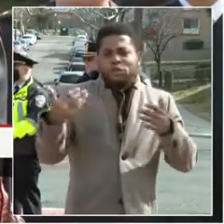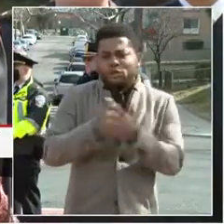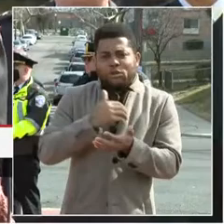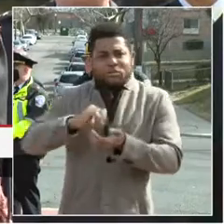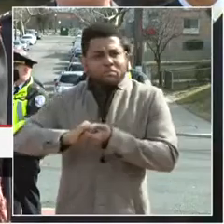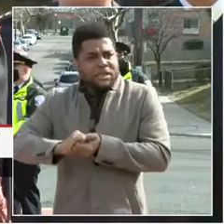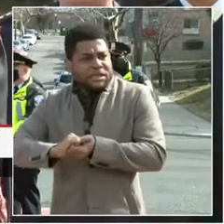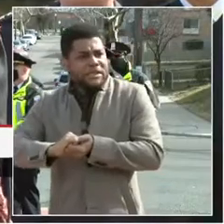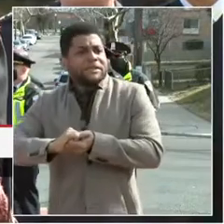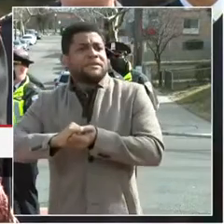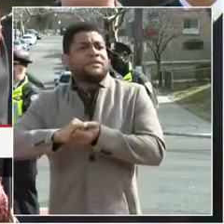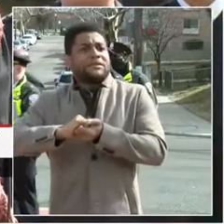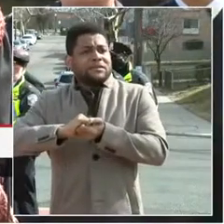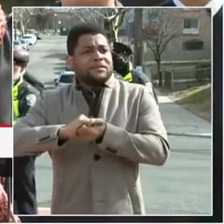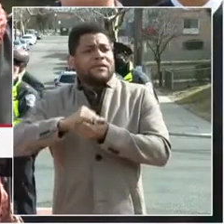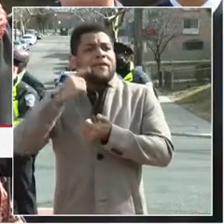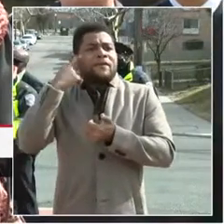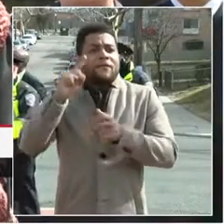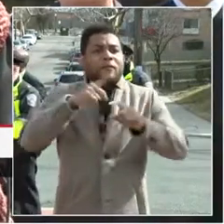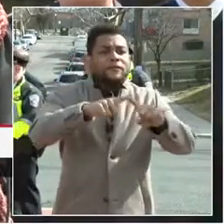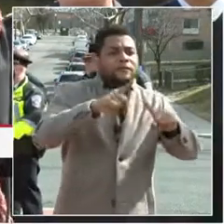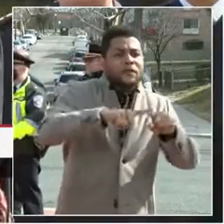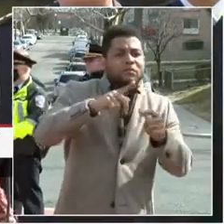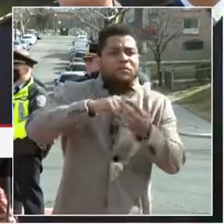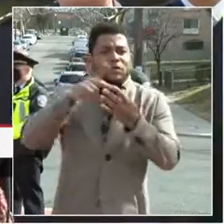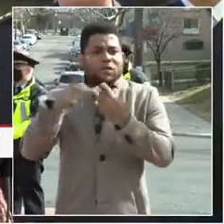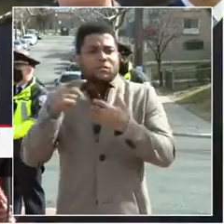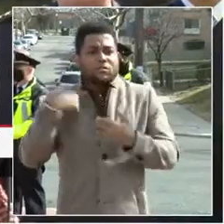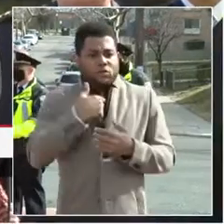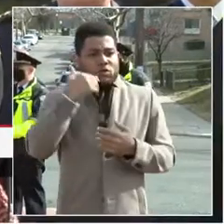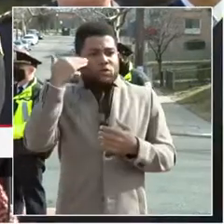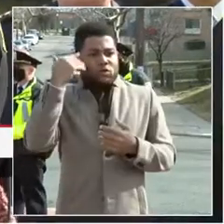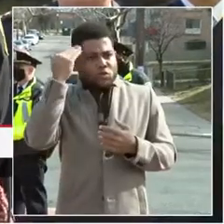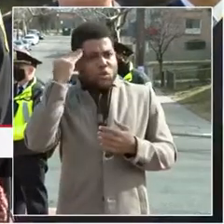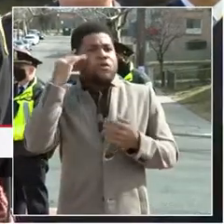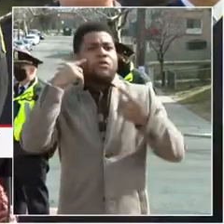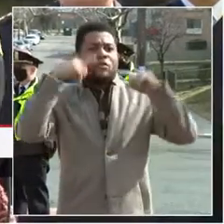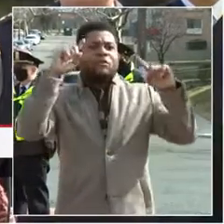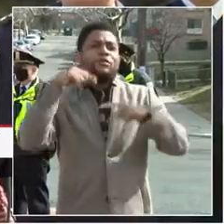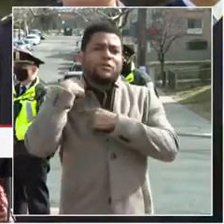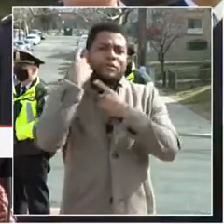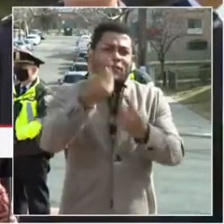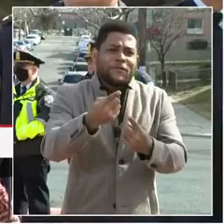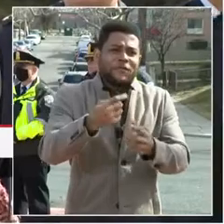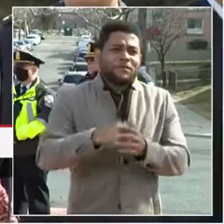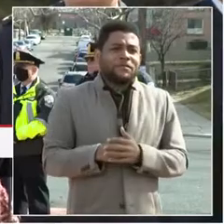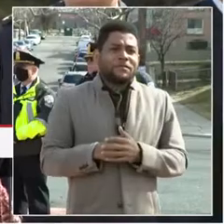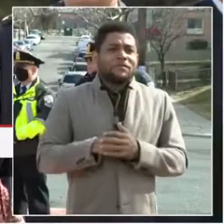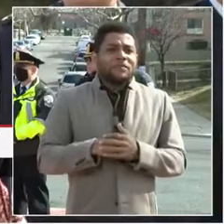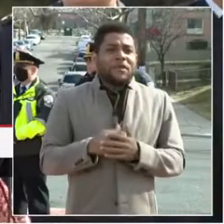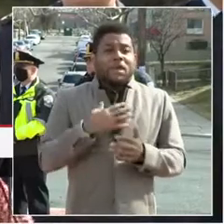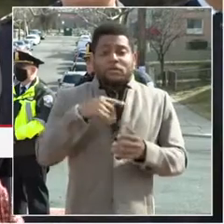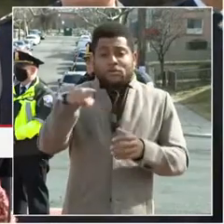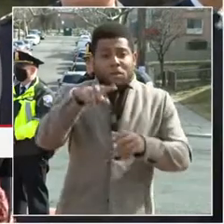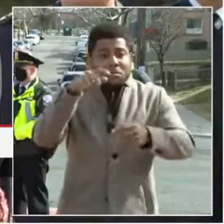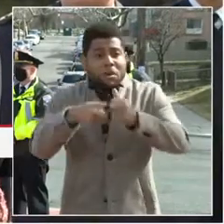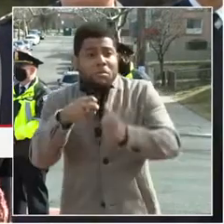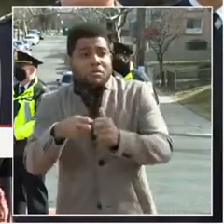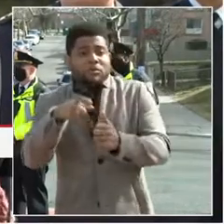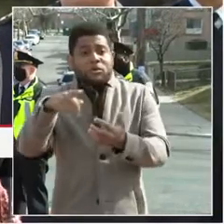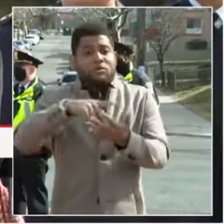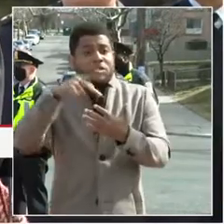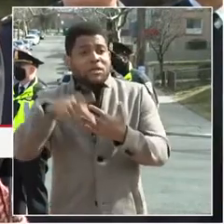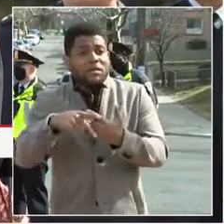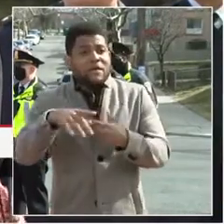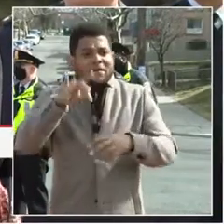work on all of the programs that are working and to dispel of the programs if we find that are not working, to make